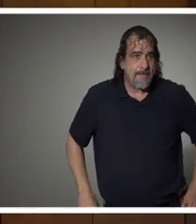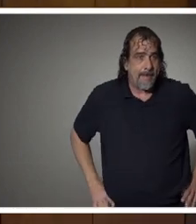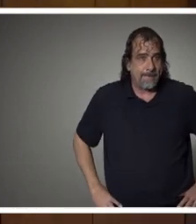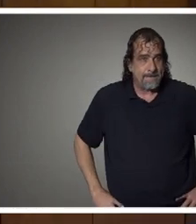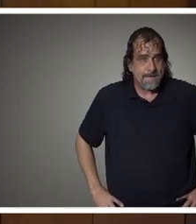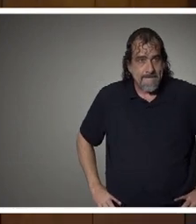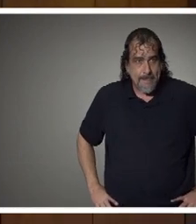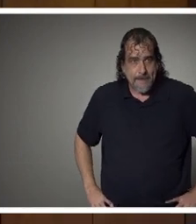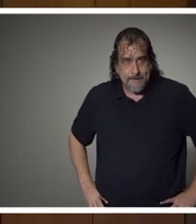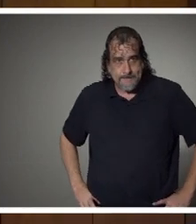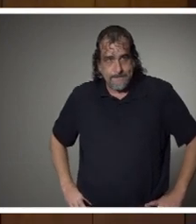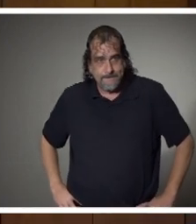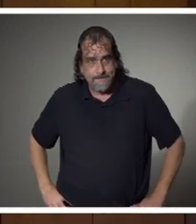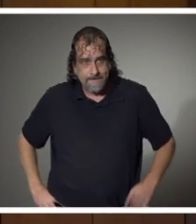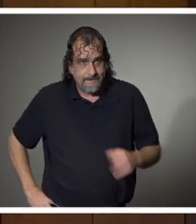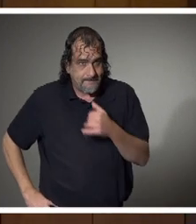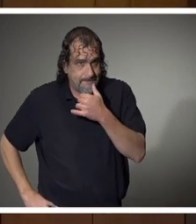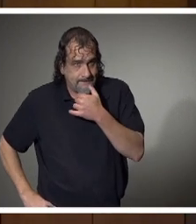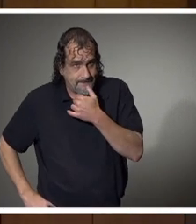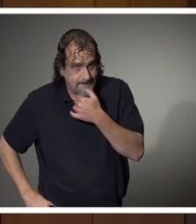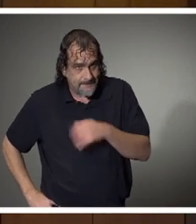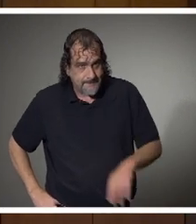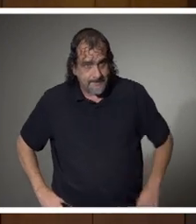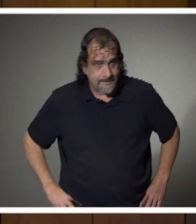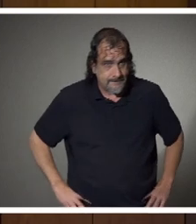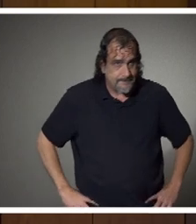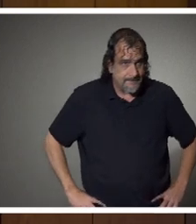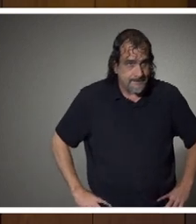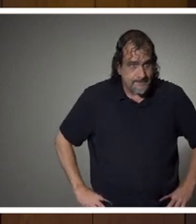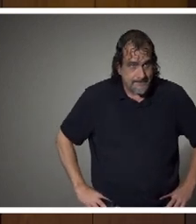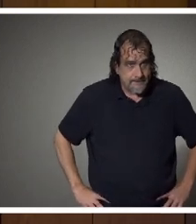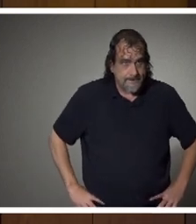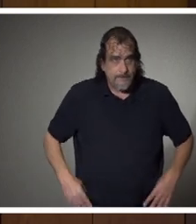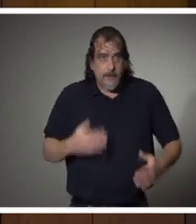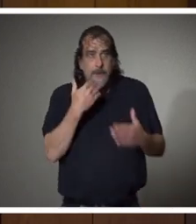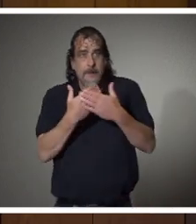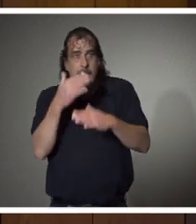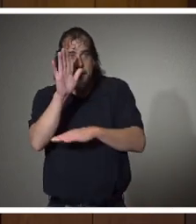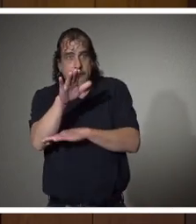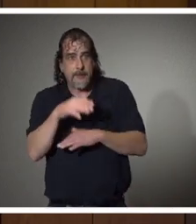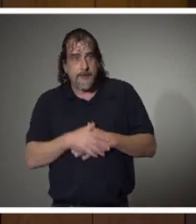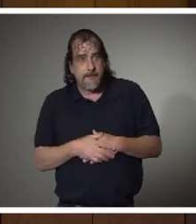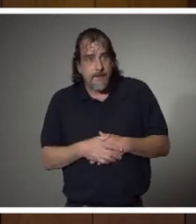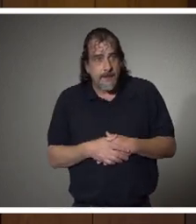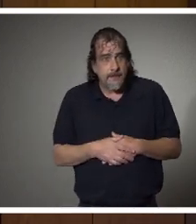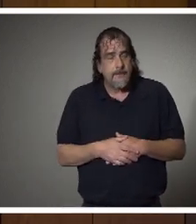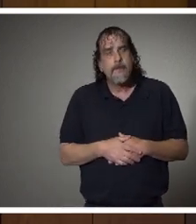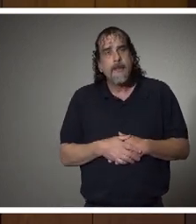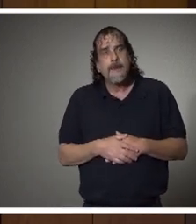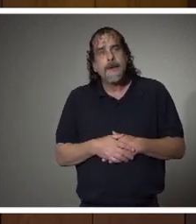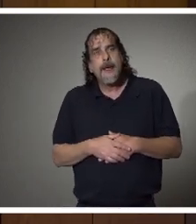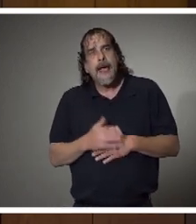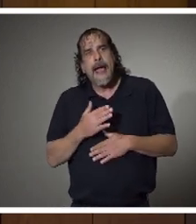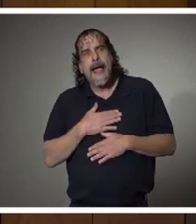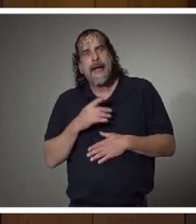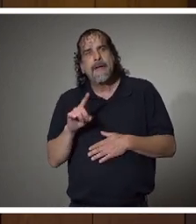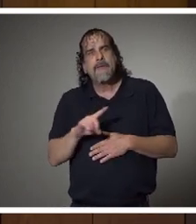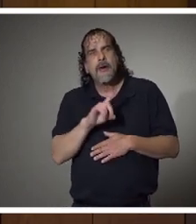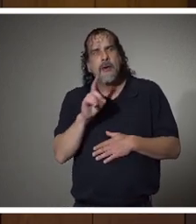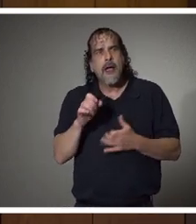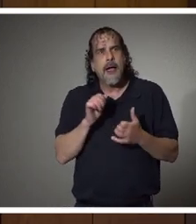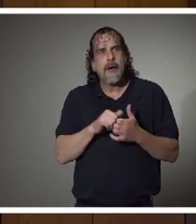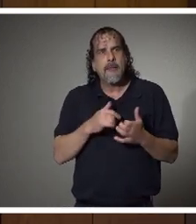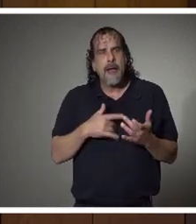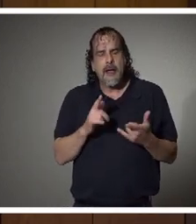the Green Star has a question. Great. Erin? Good afternoon, Governor. Hi, Erin. I have a question more about the